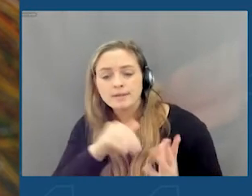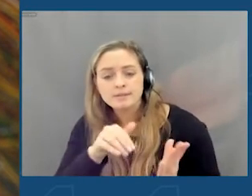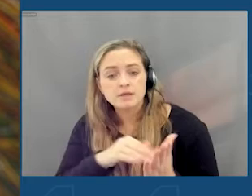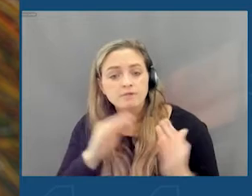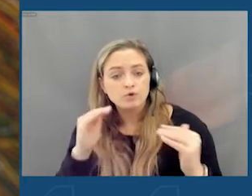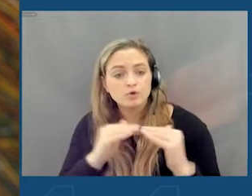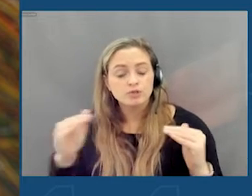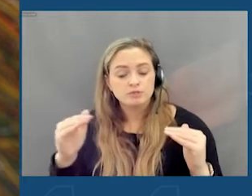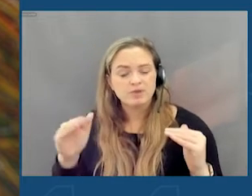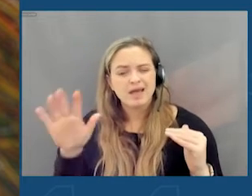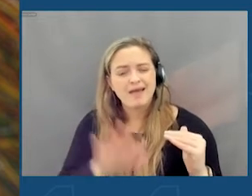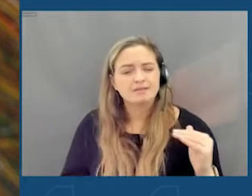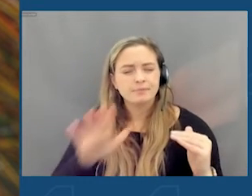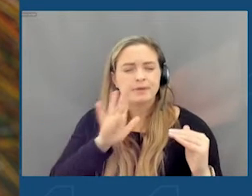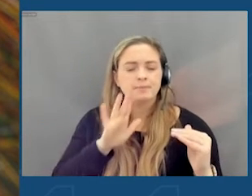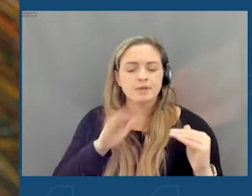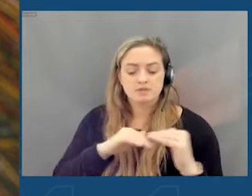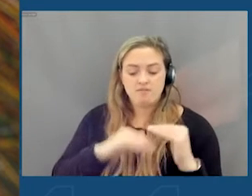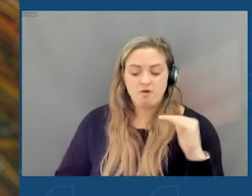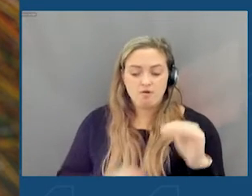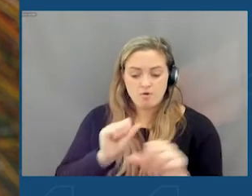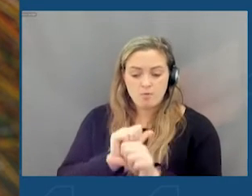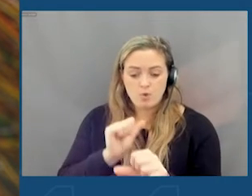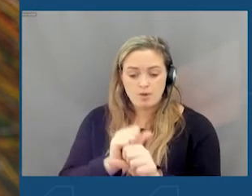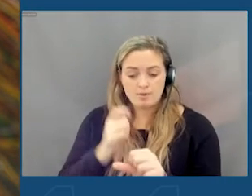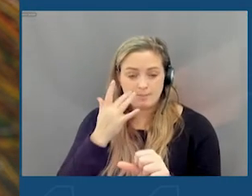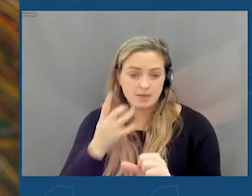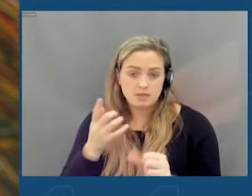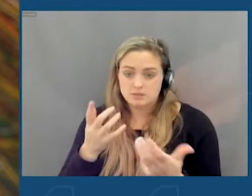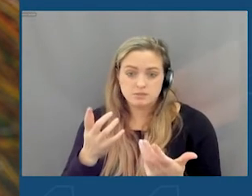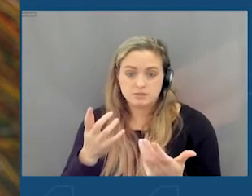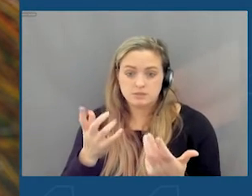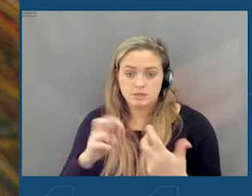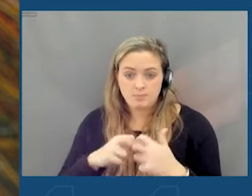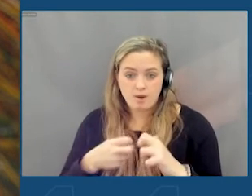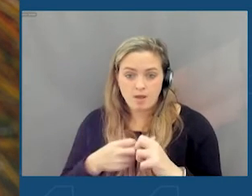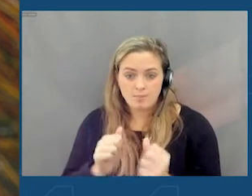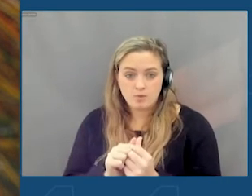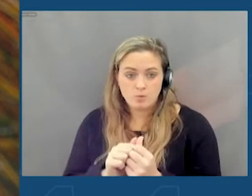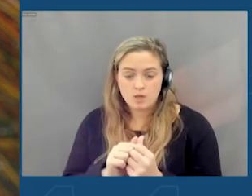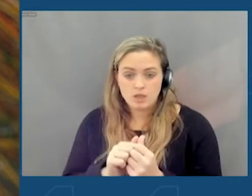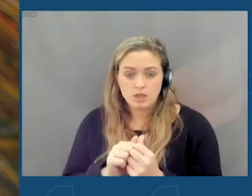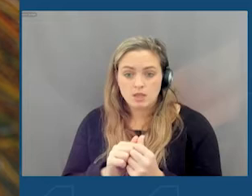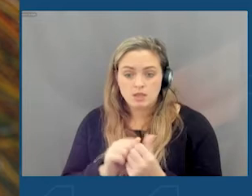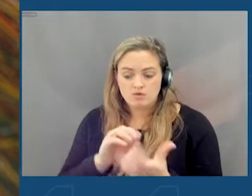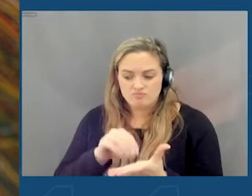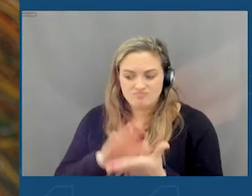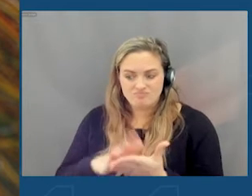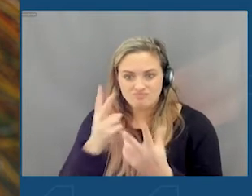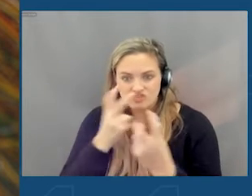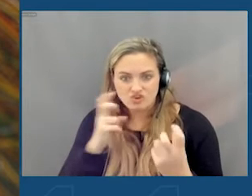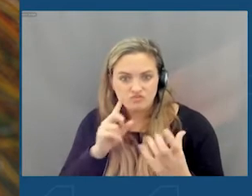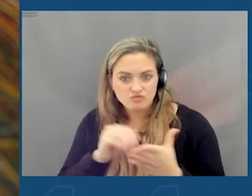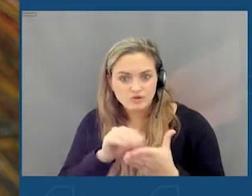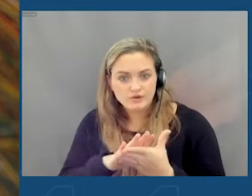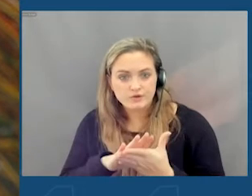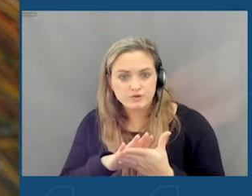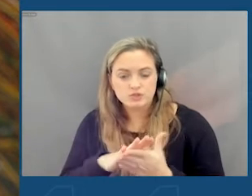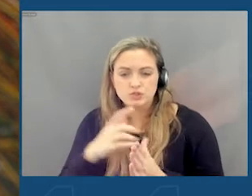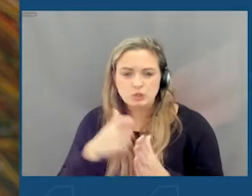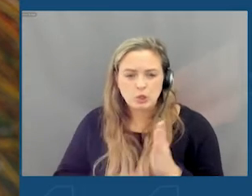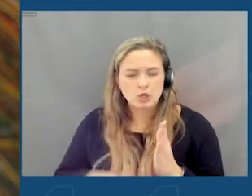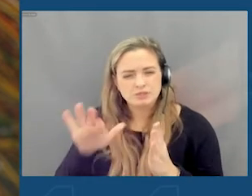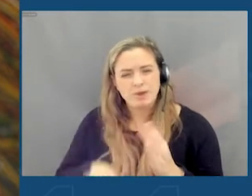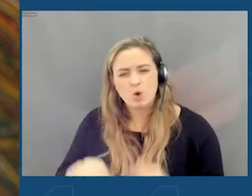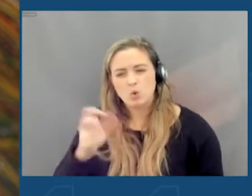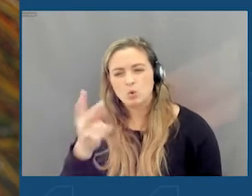because of underemployment due to this problem with conviction records, it costs about